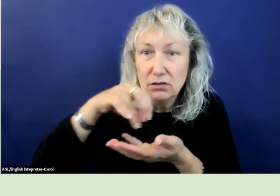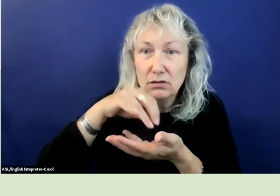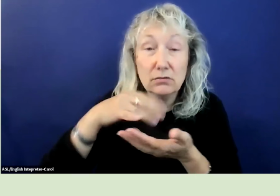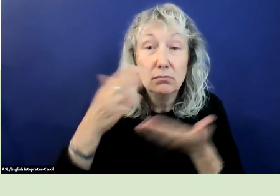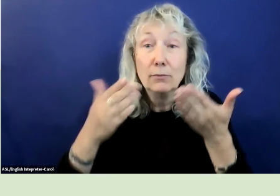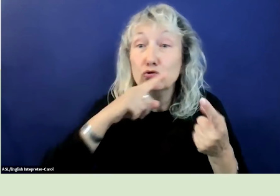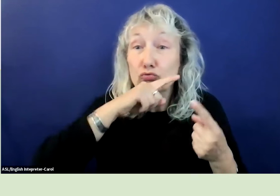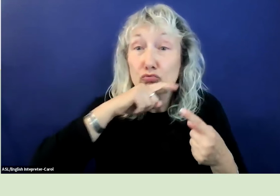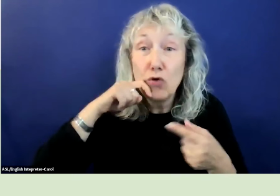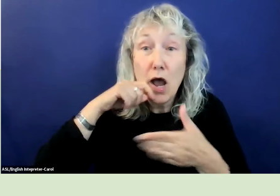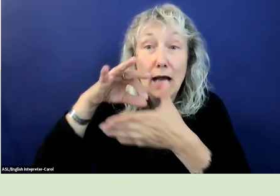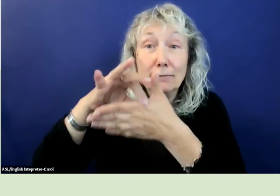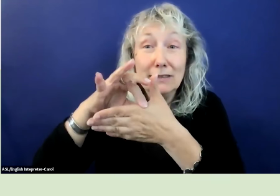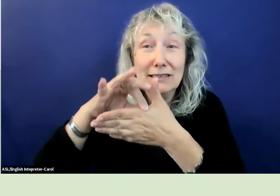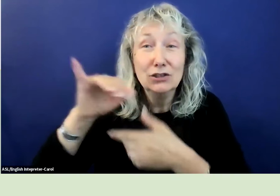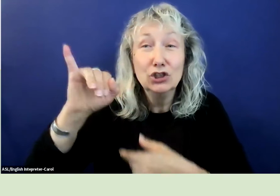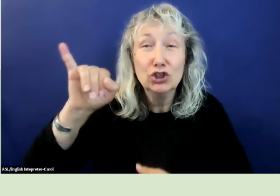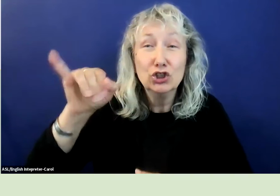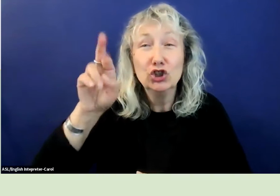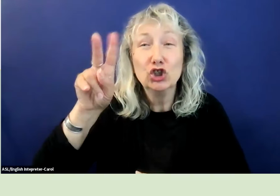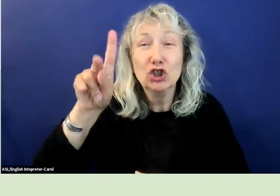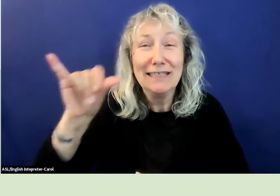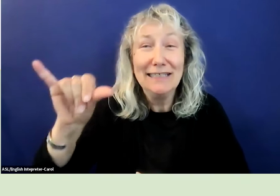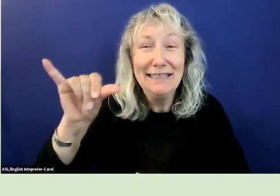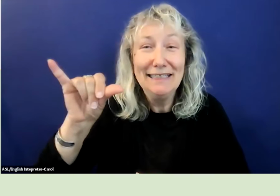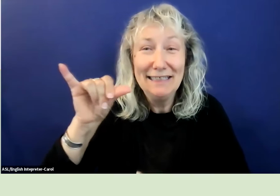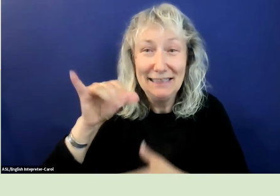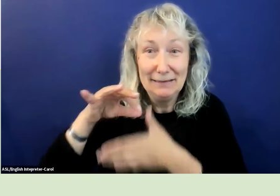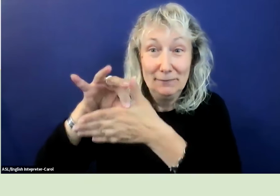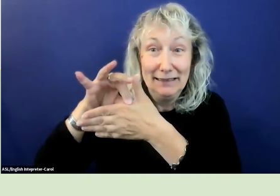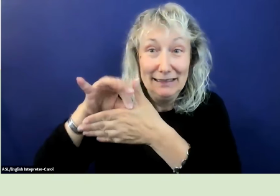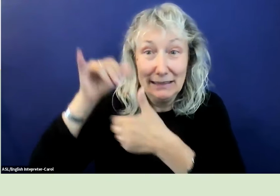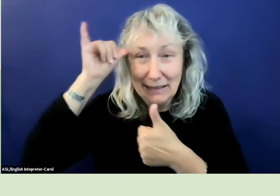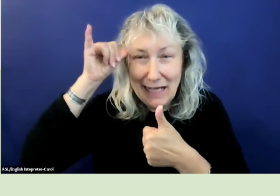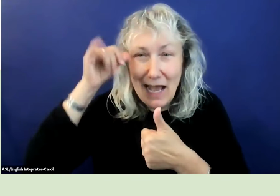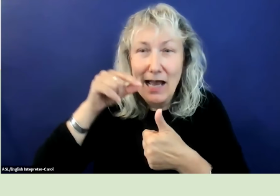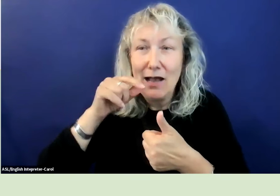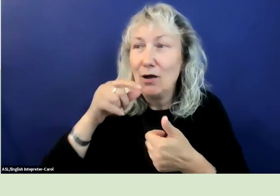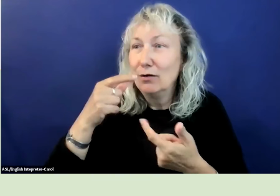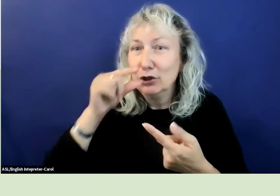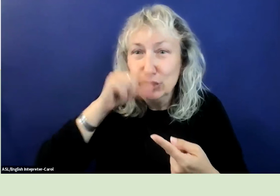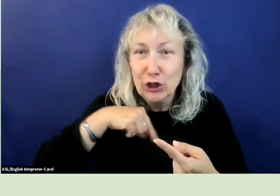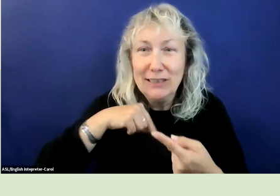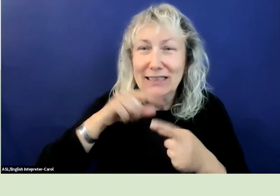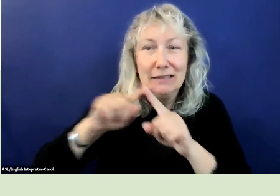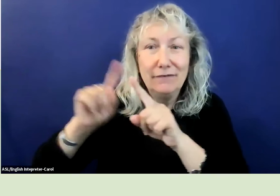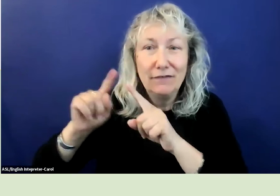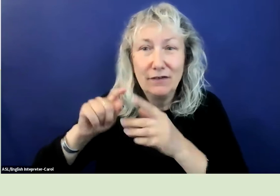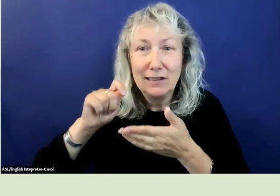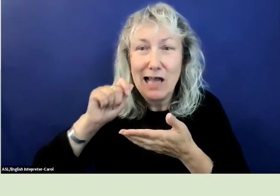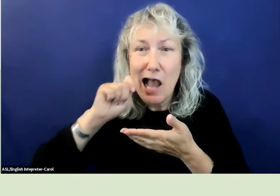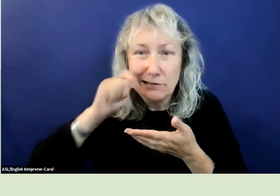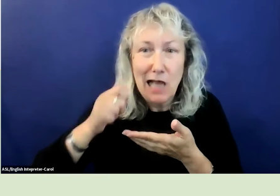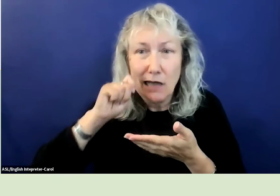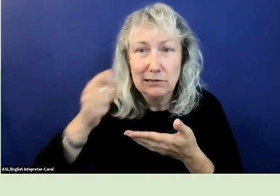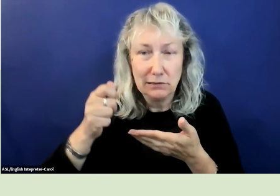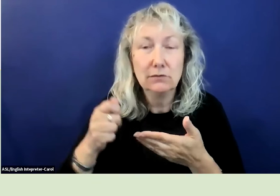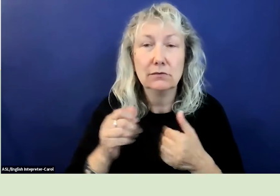jerky, tuna turkey, or anything like that, including hard candy. Next slide.